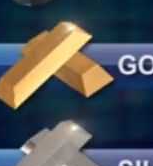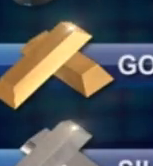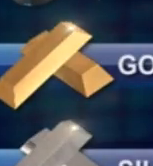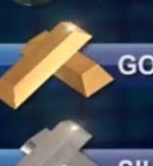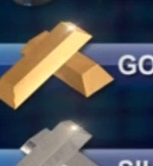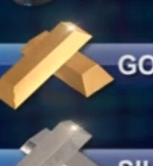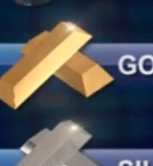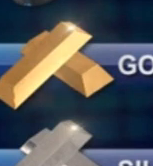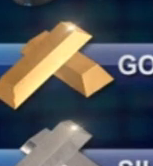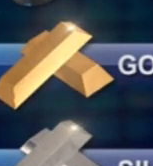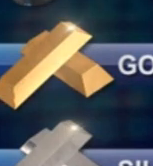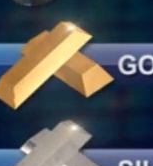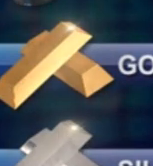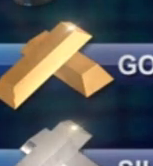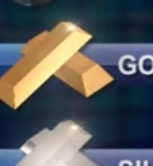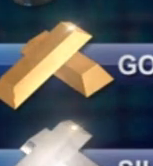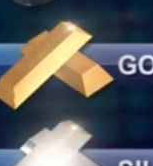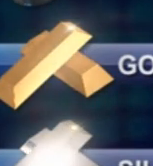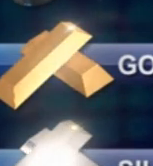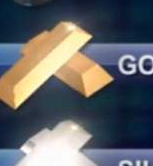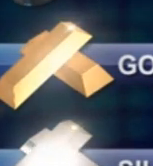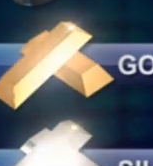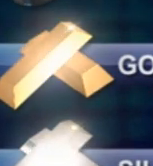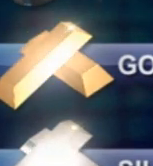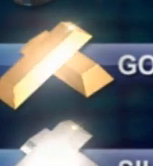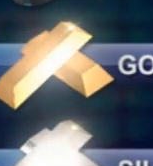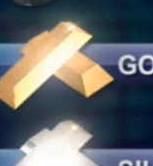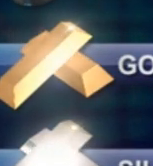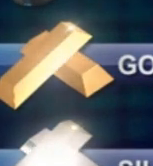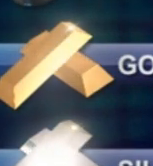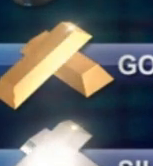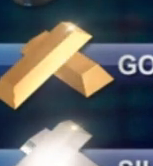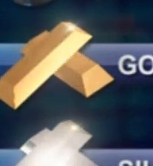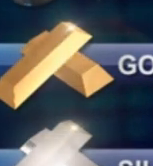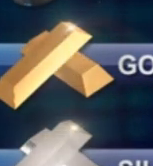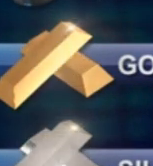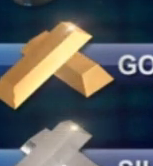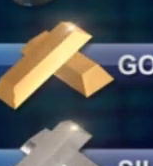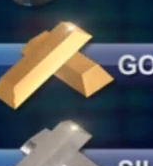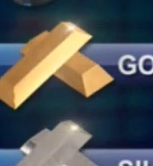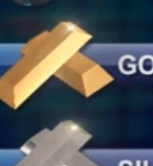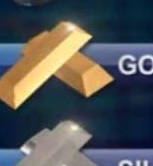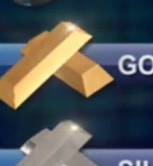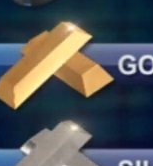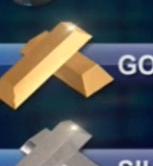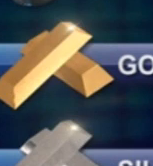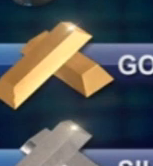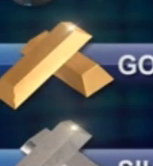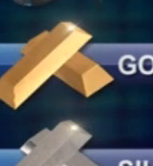were down slightly but remained above $52 a barrel. Gold rose a few dollars, closing at